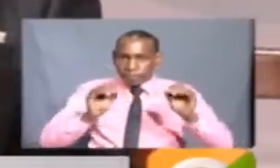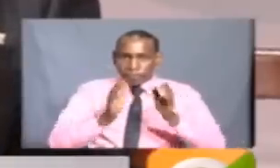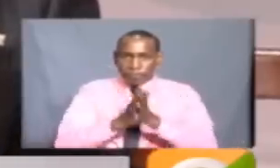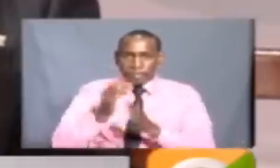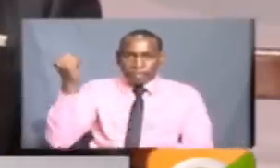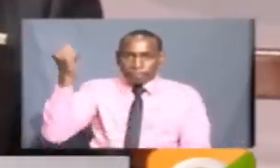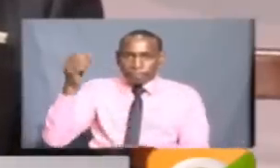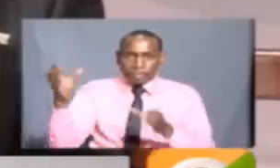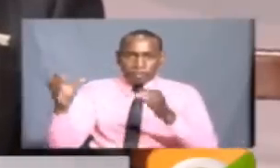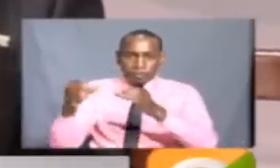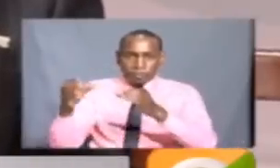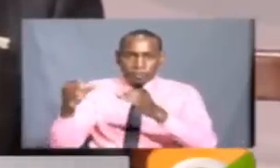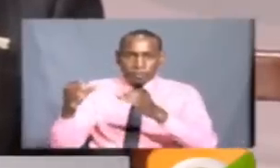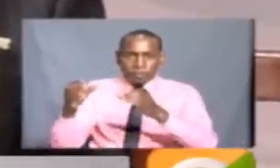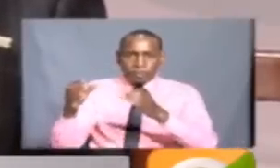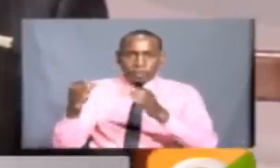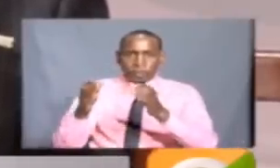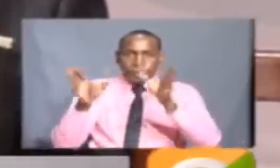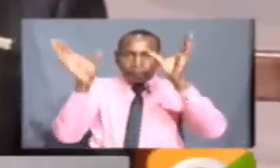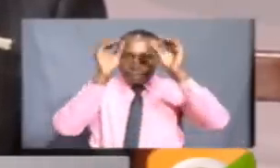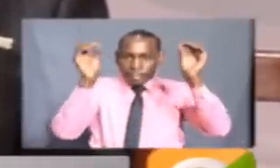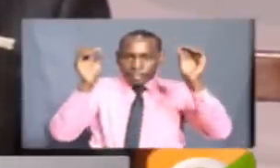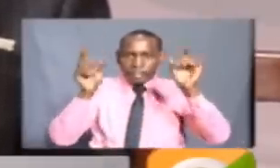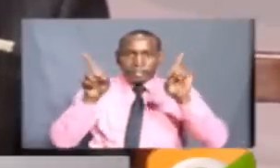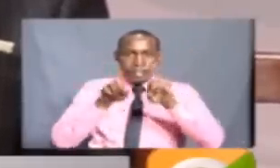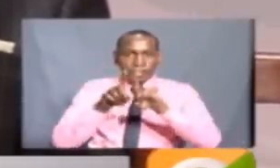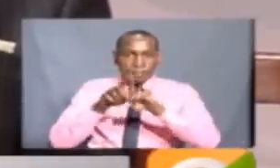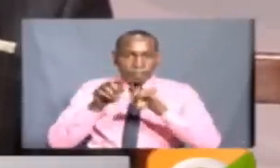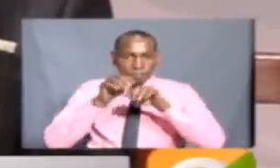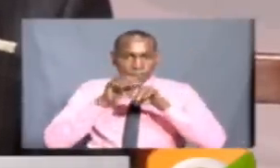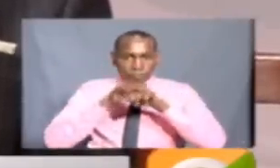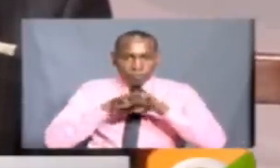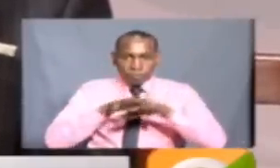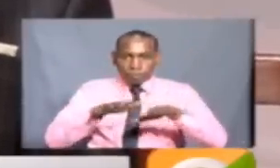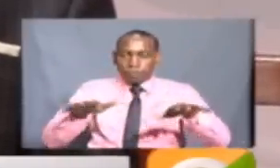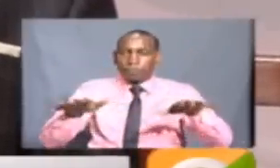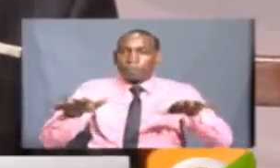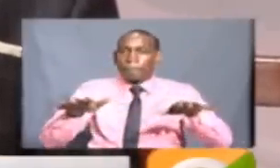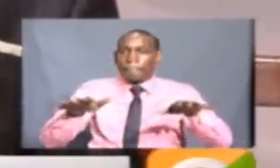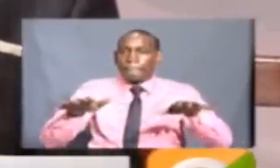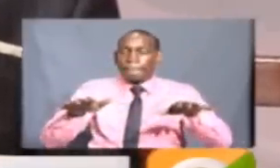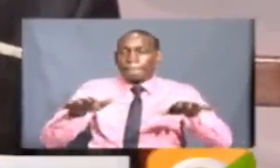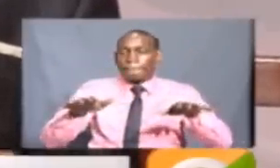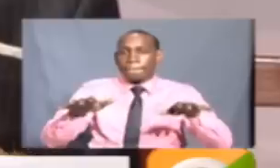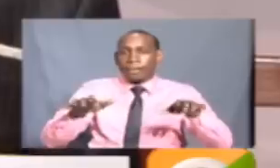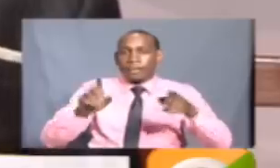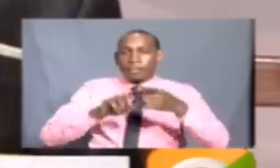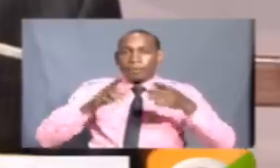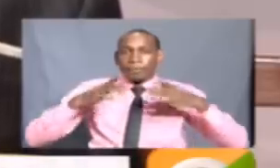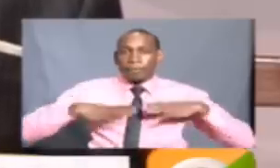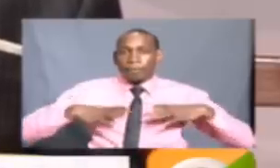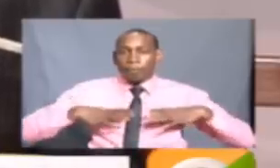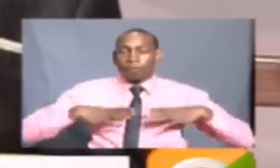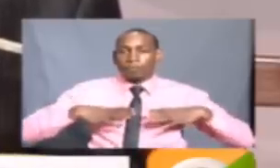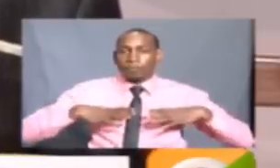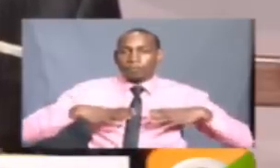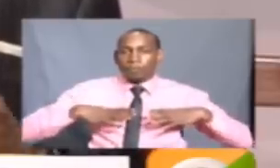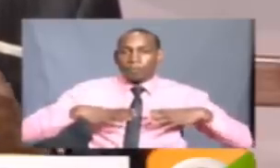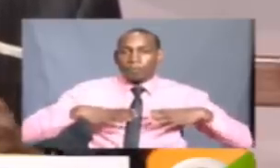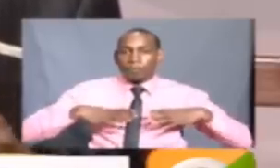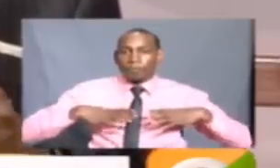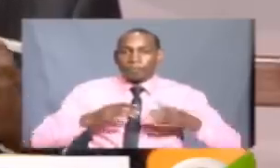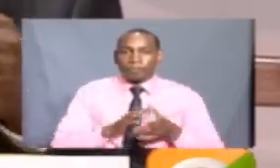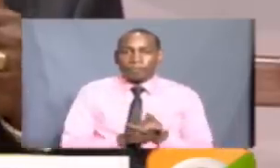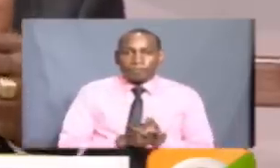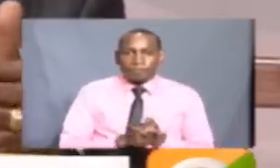political class. Absolutely. With the president. It also percolates downwards to the people. Yeah. There's such a